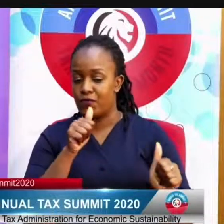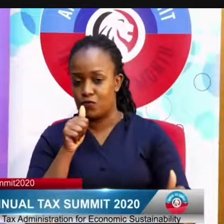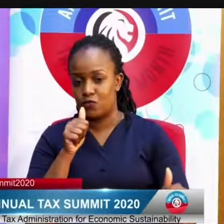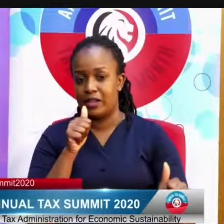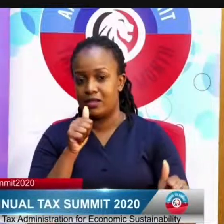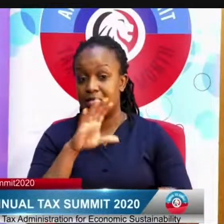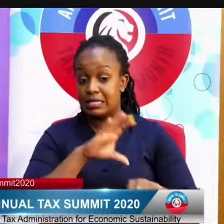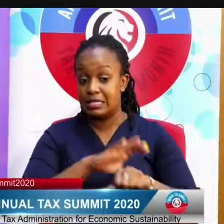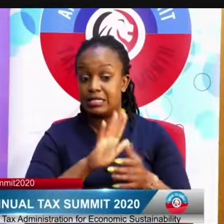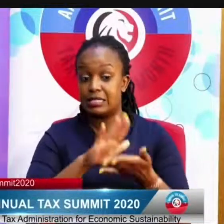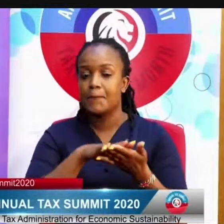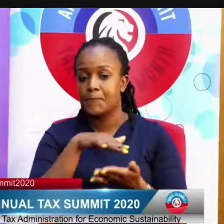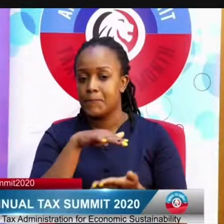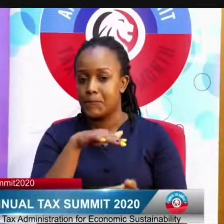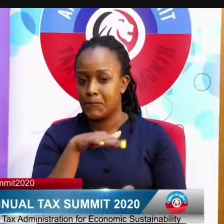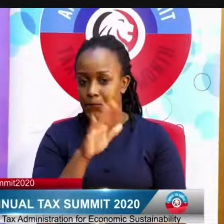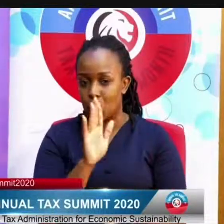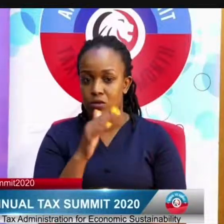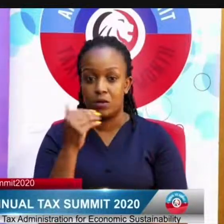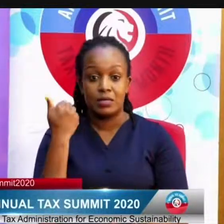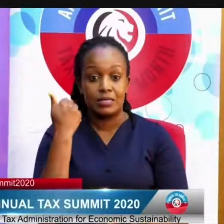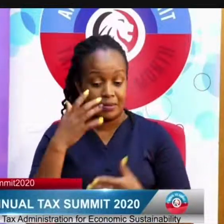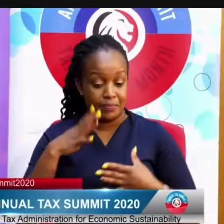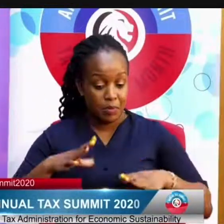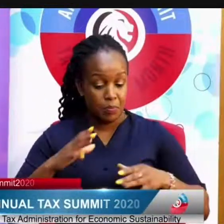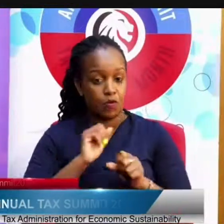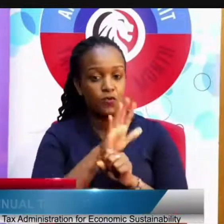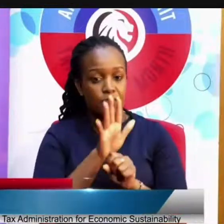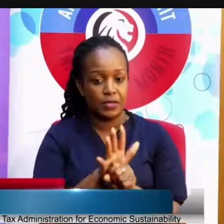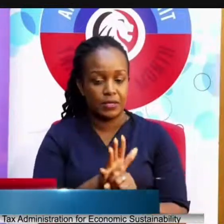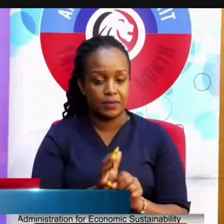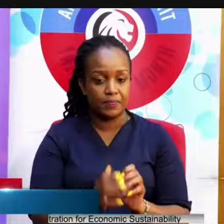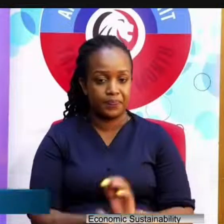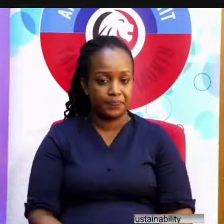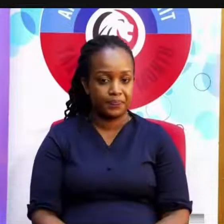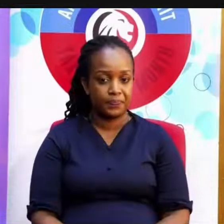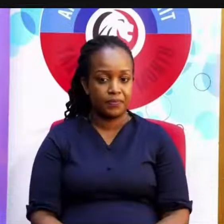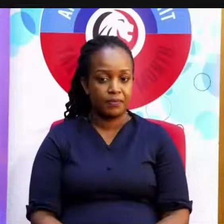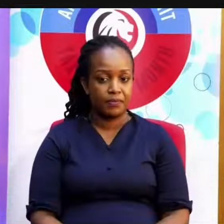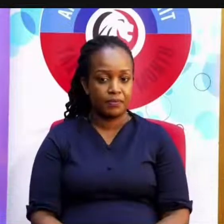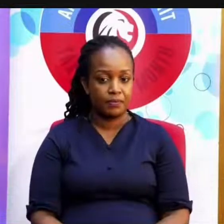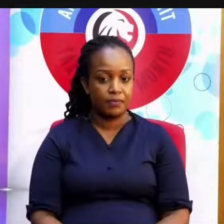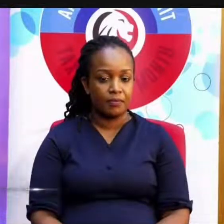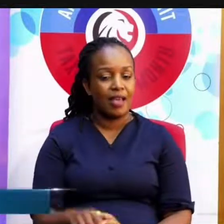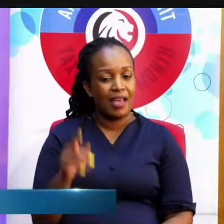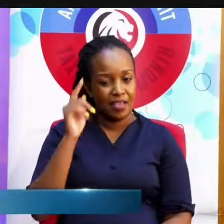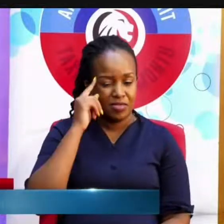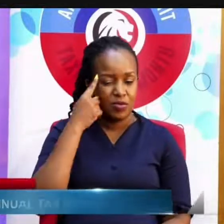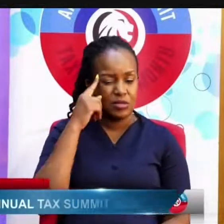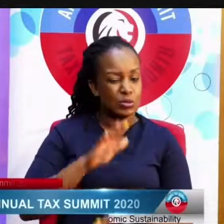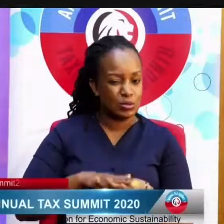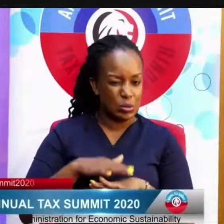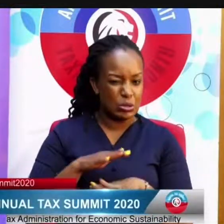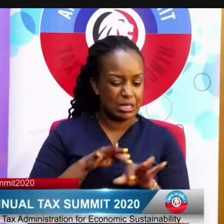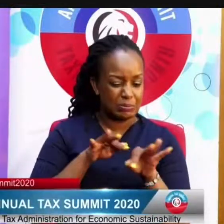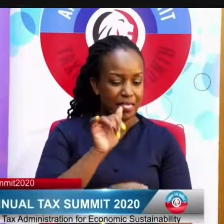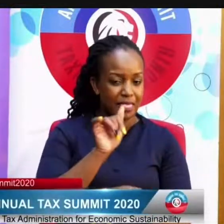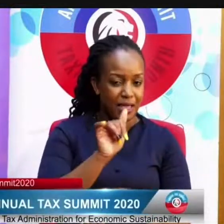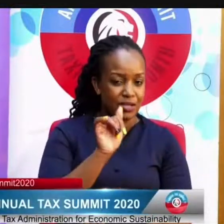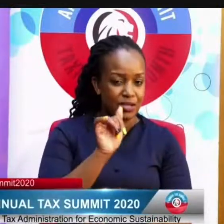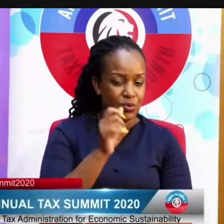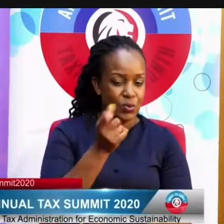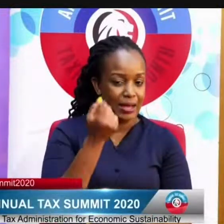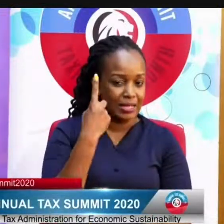stage. I just thought that I should give you that high-level view just to get you a sense of where we are